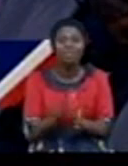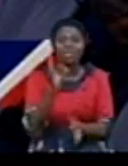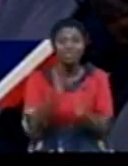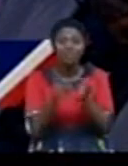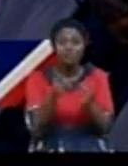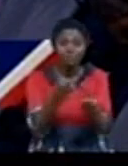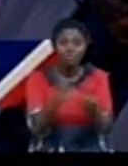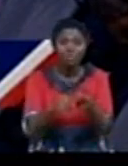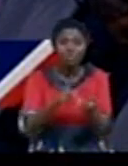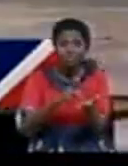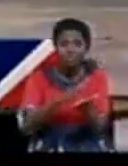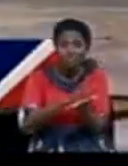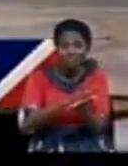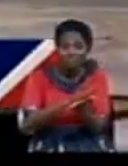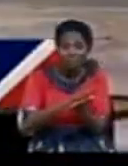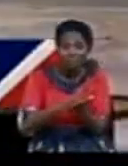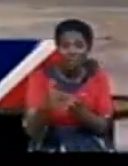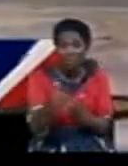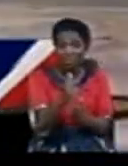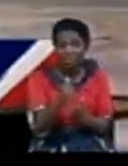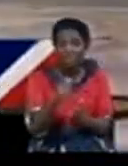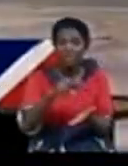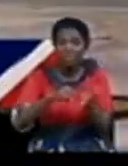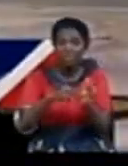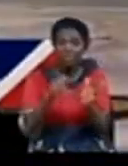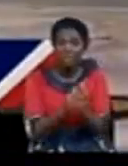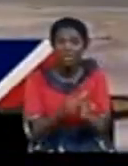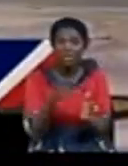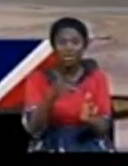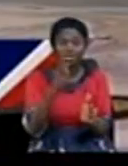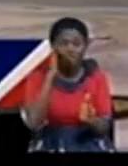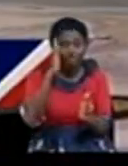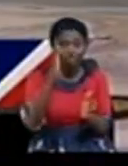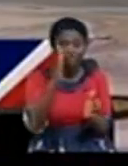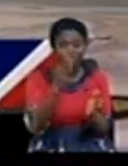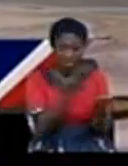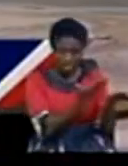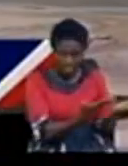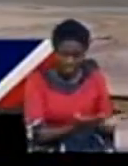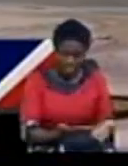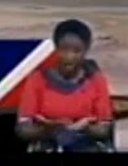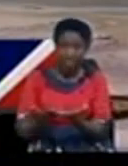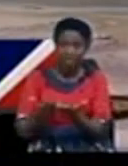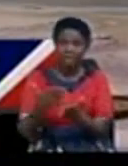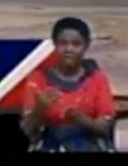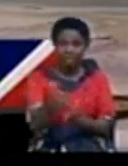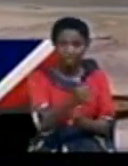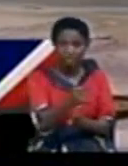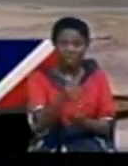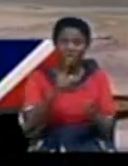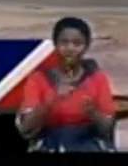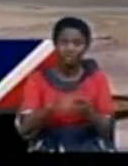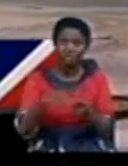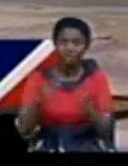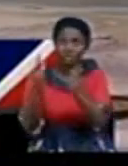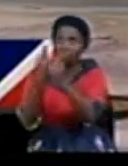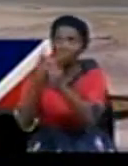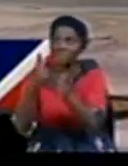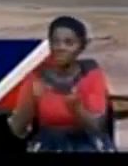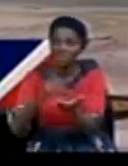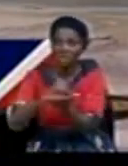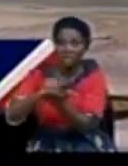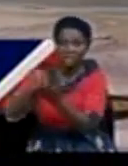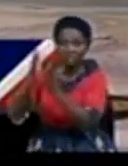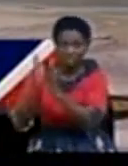yourself, it means to take yourself to the purifier, to the sanctifier, and to the one that